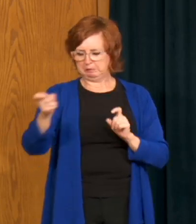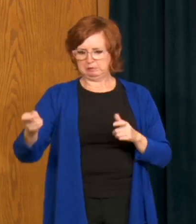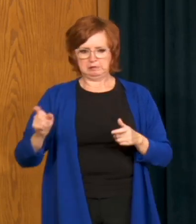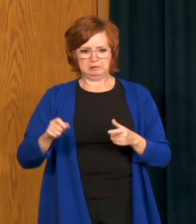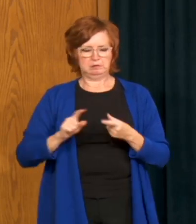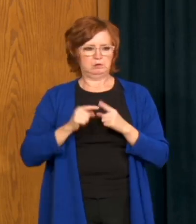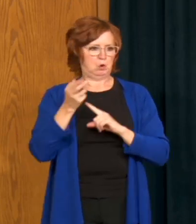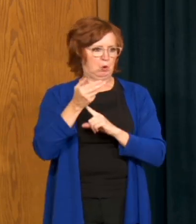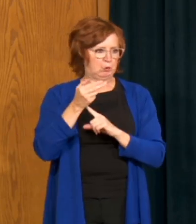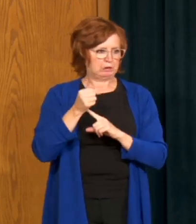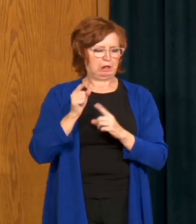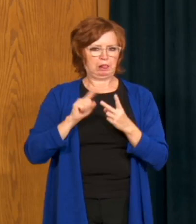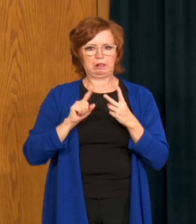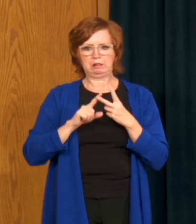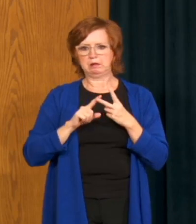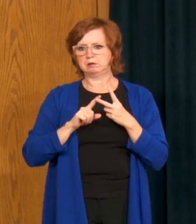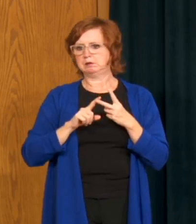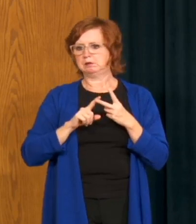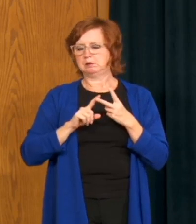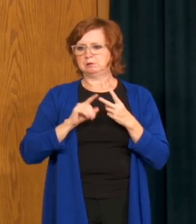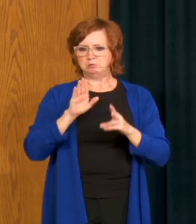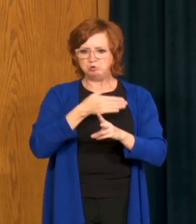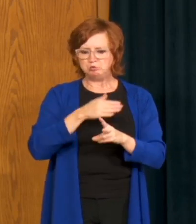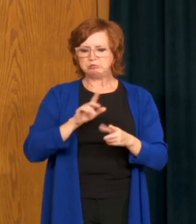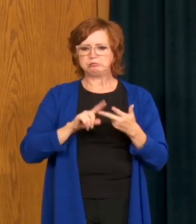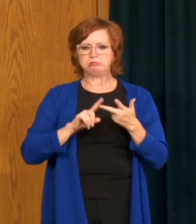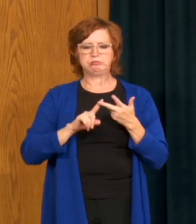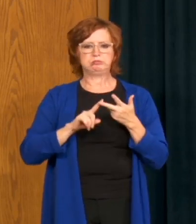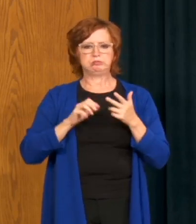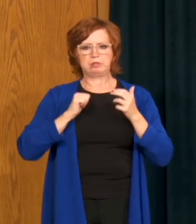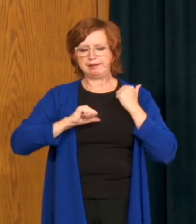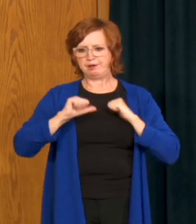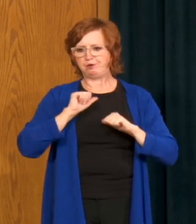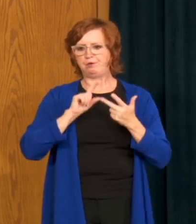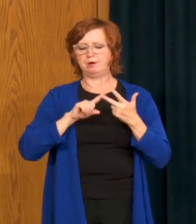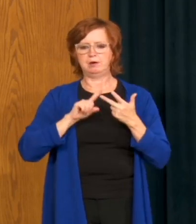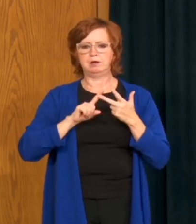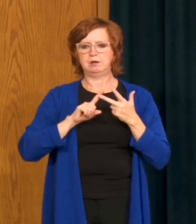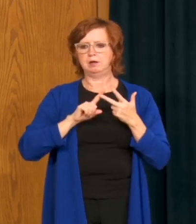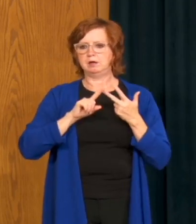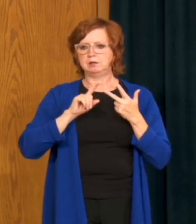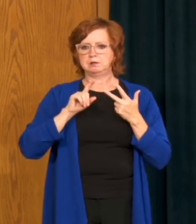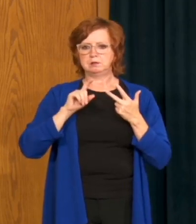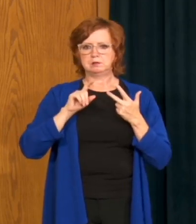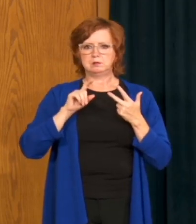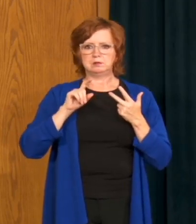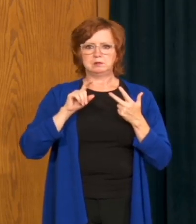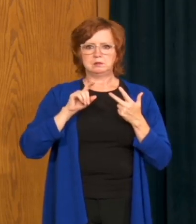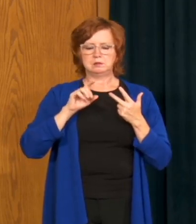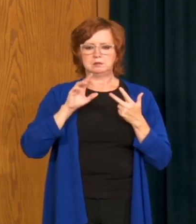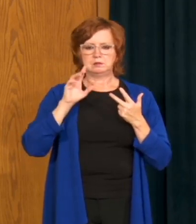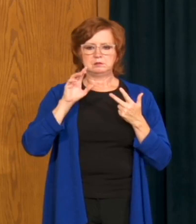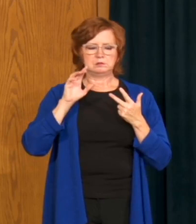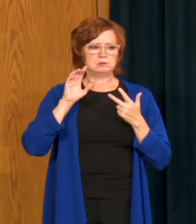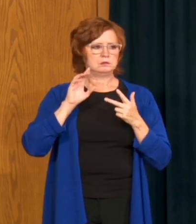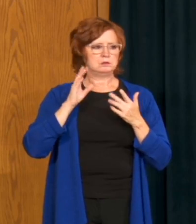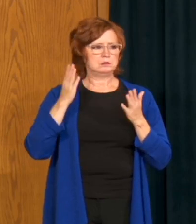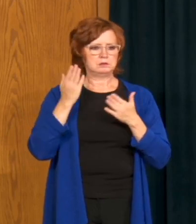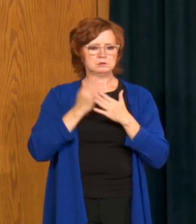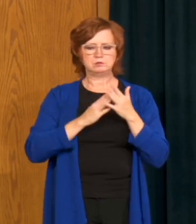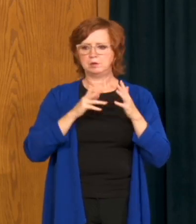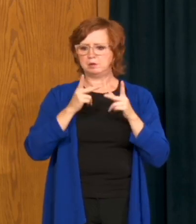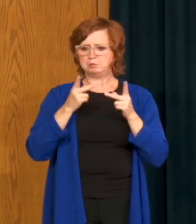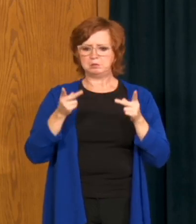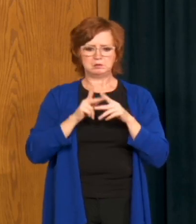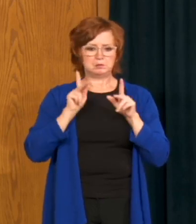the hotel and entertainment sector, the tourism sector. There are a number of continued supports that we